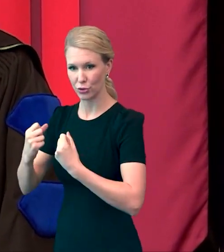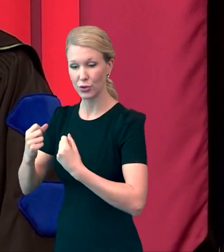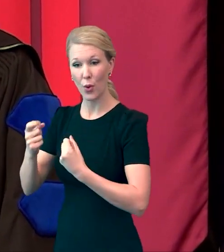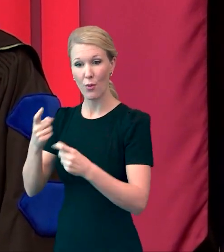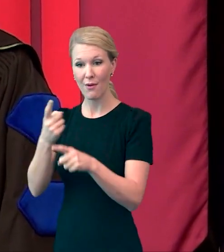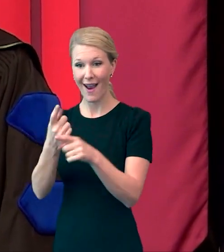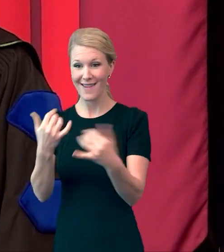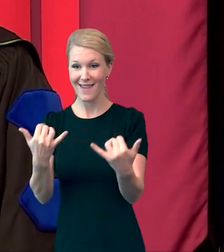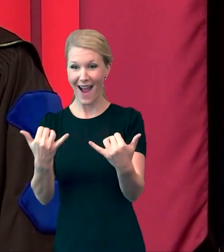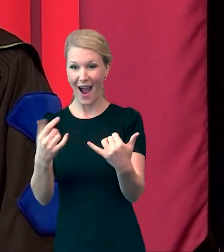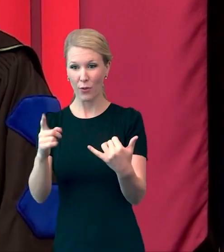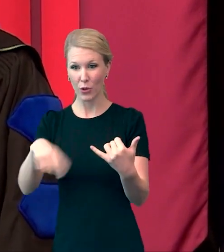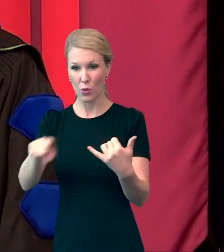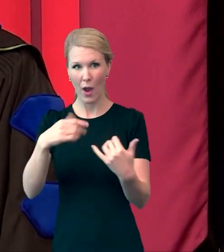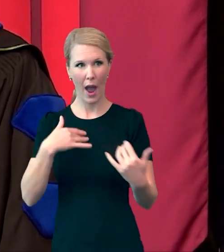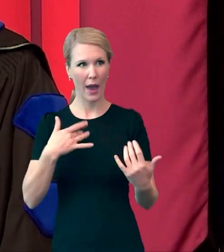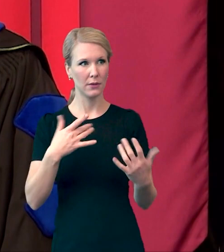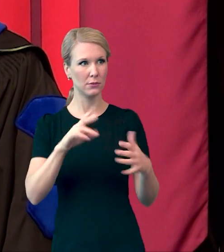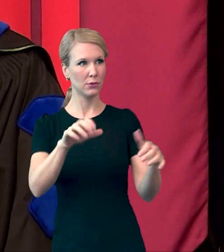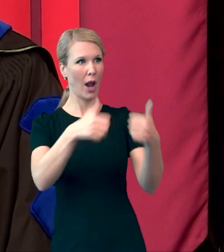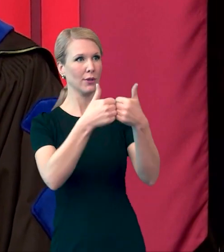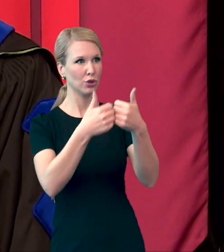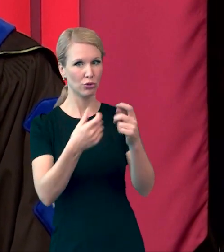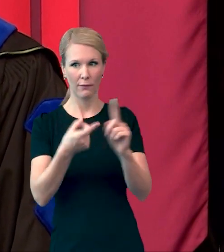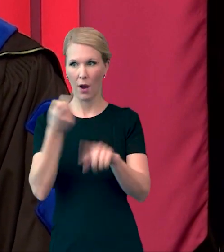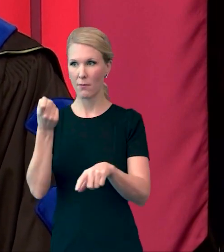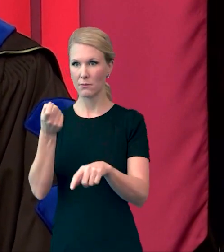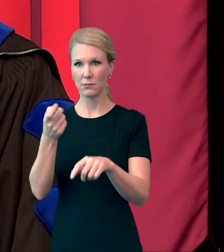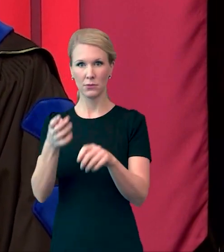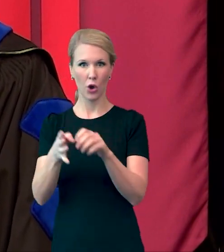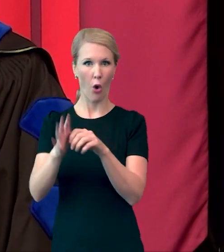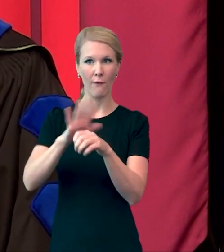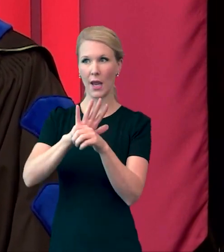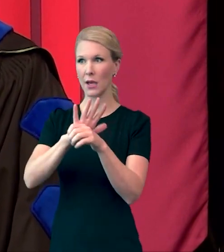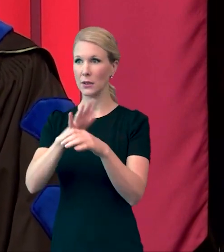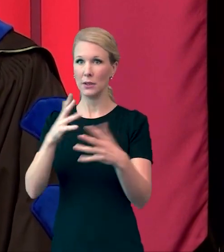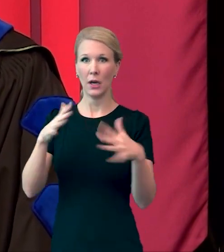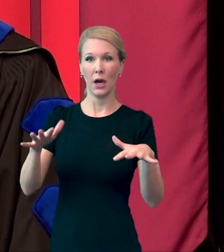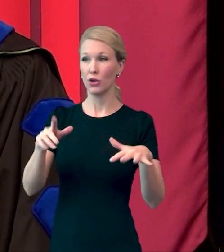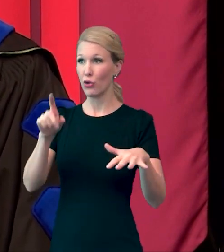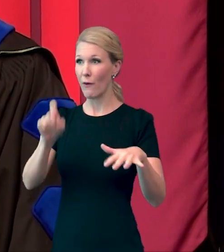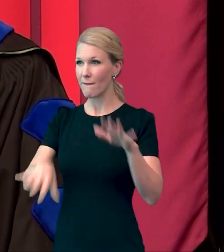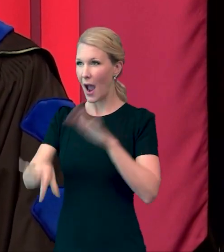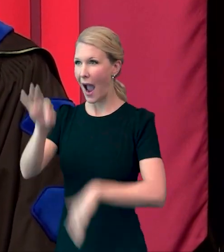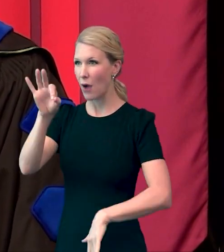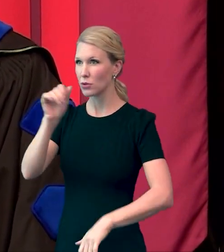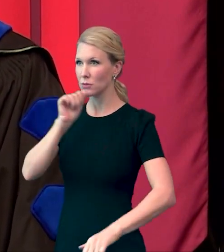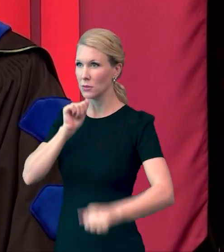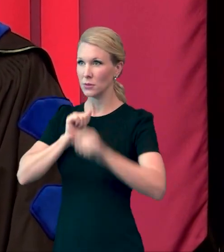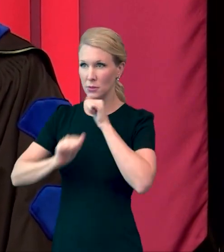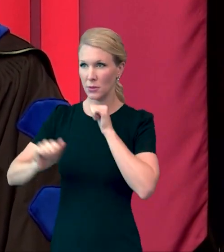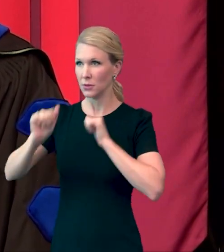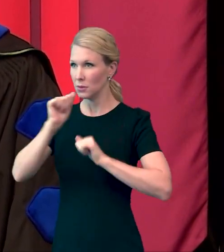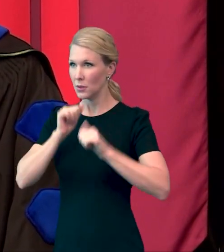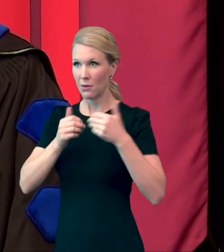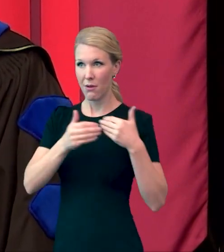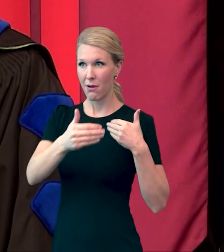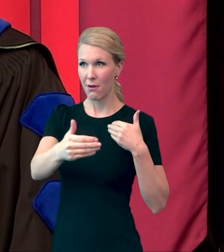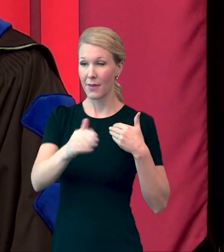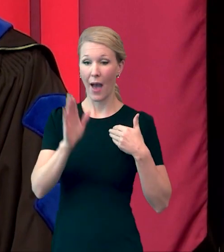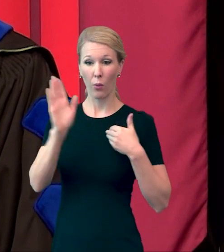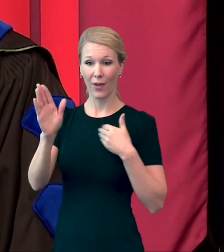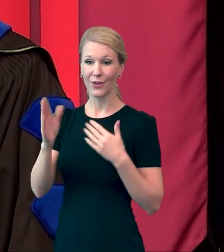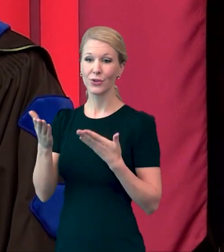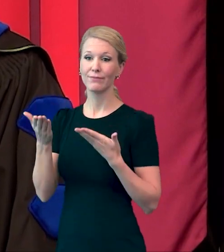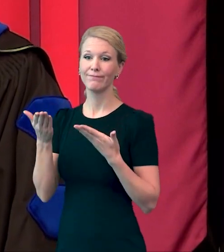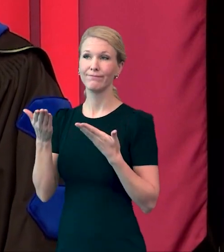of adversity. When you were faced with the adversity created by COVID, you found the will to persevere and to succeed.